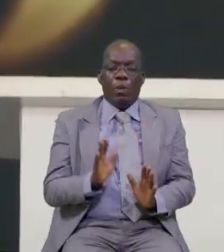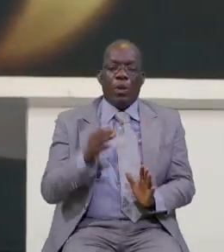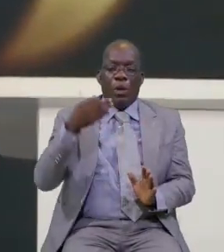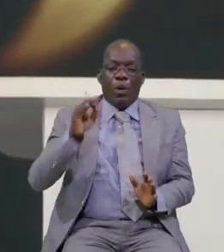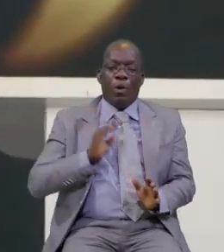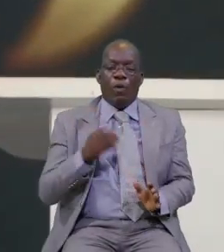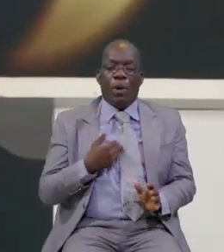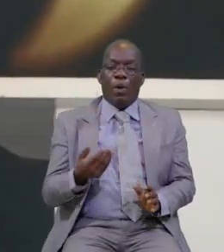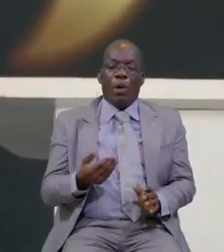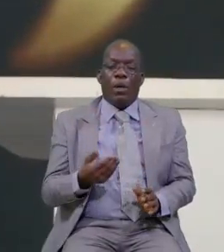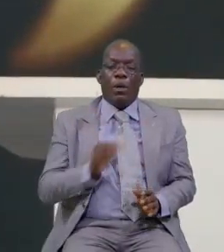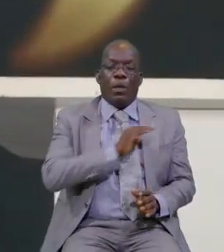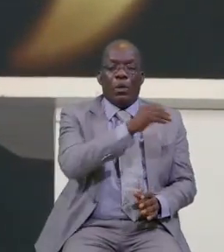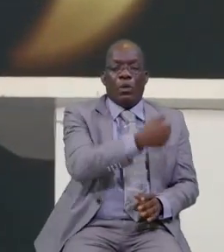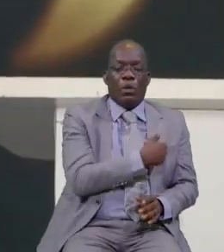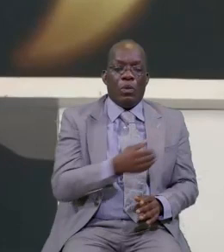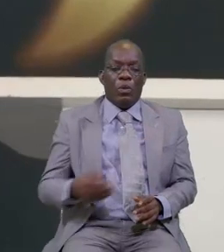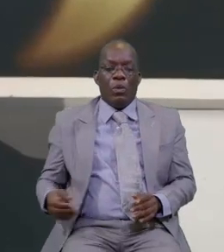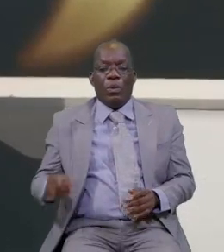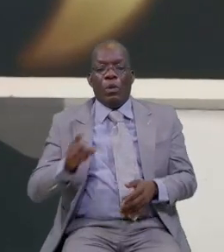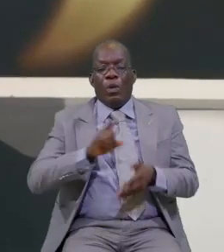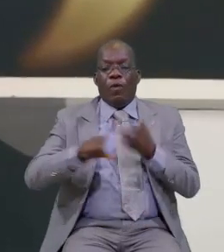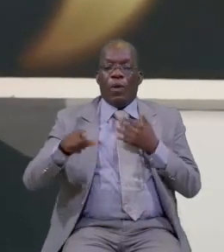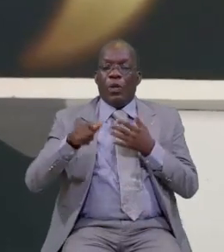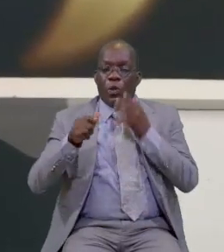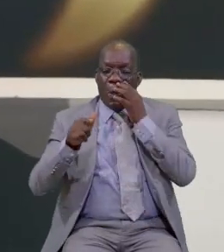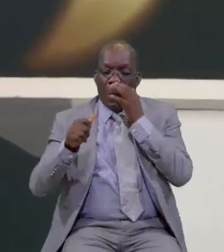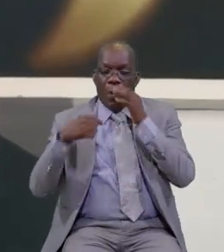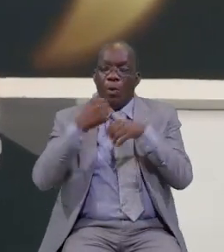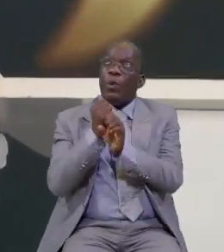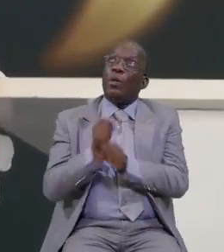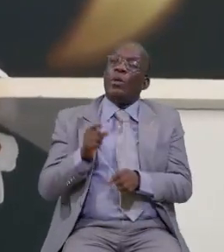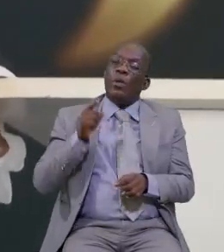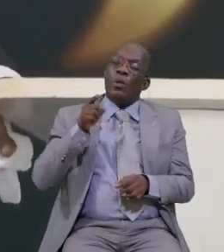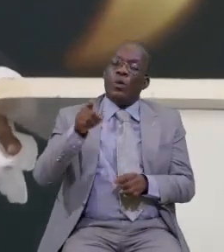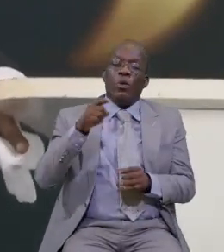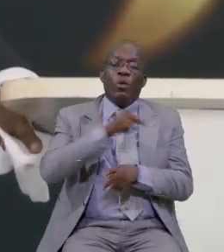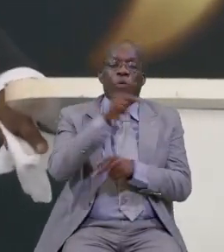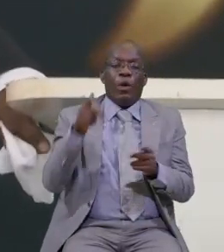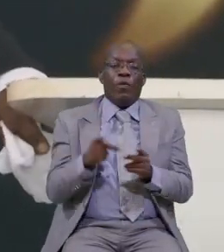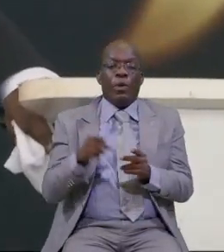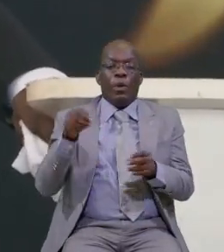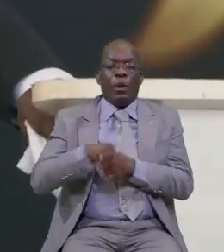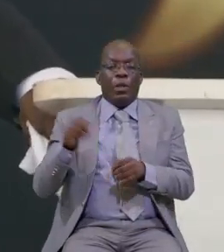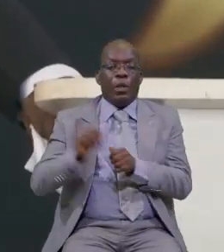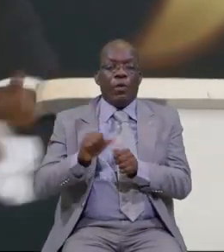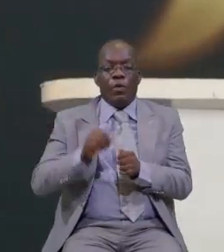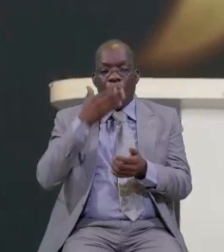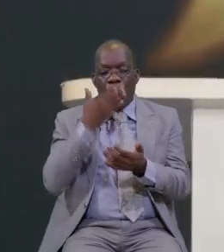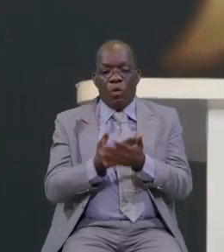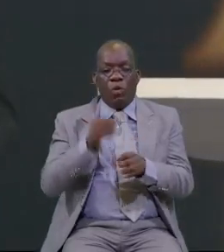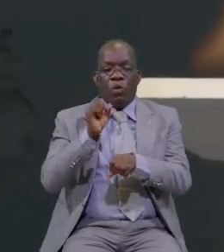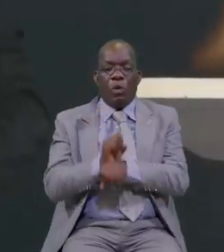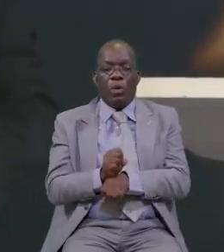21, it says, make you perfect in every good work. As